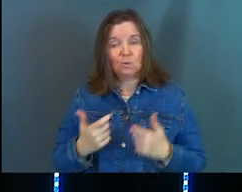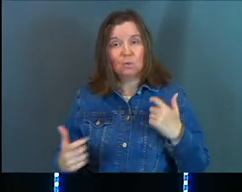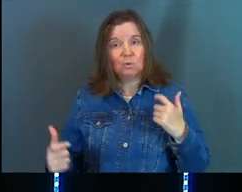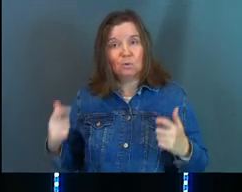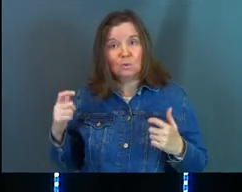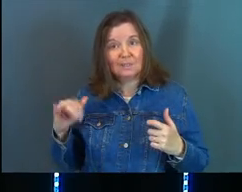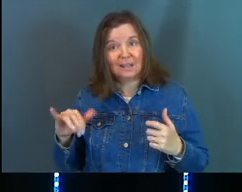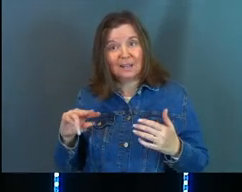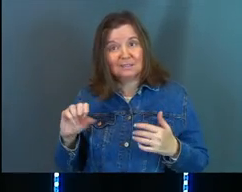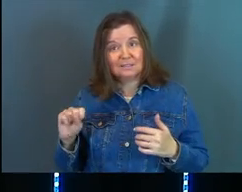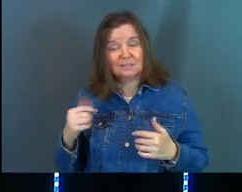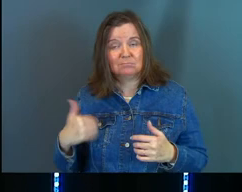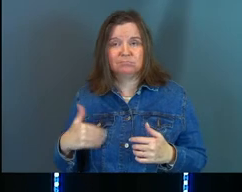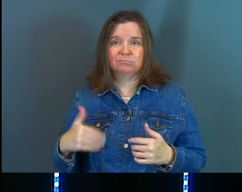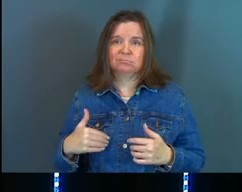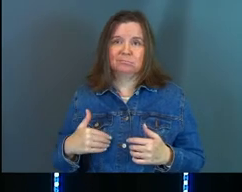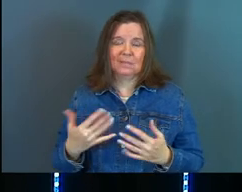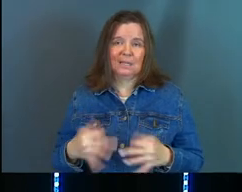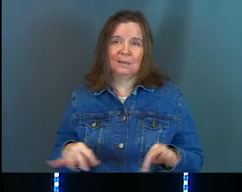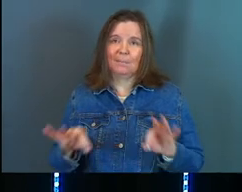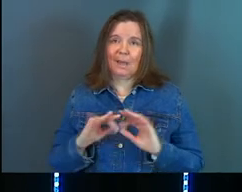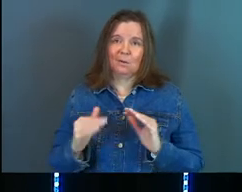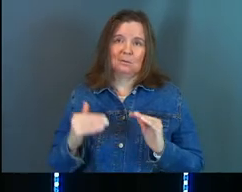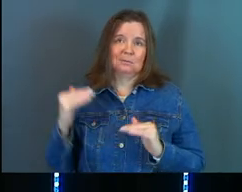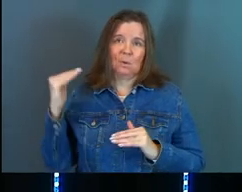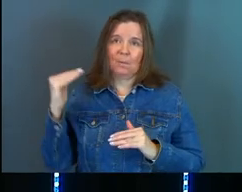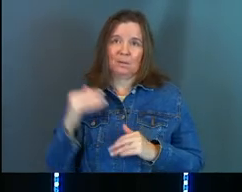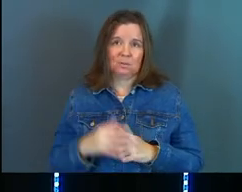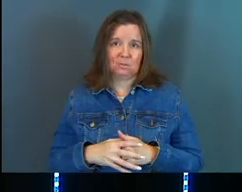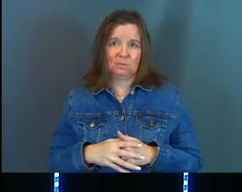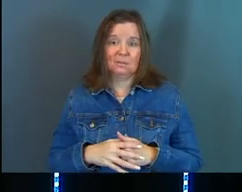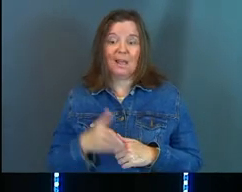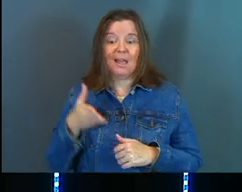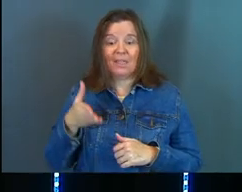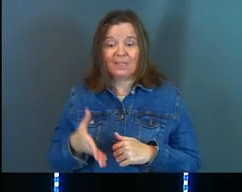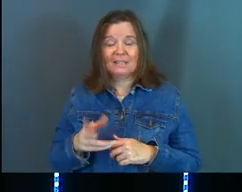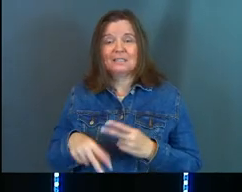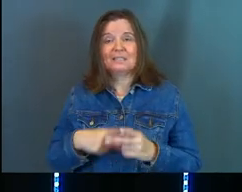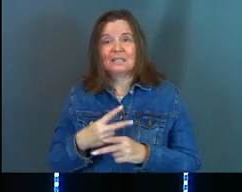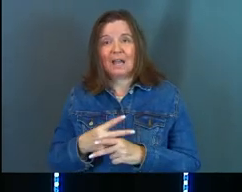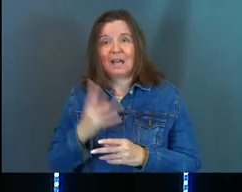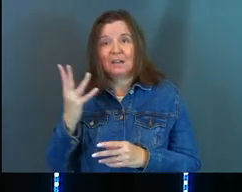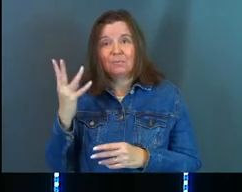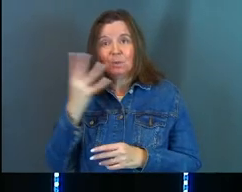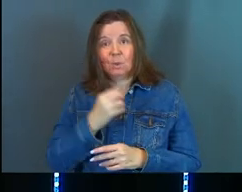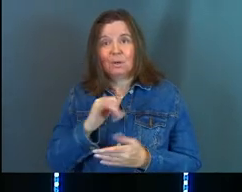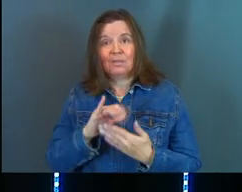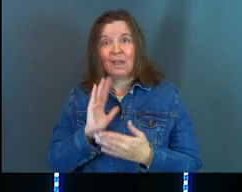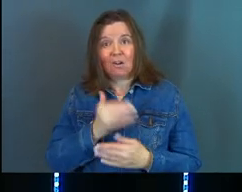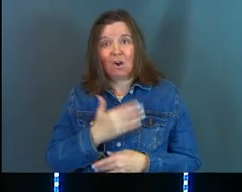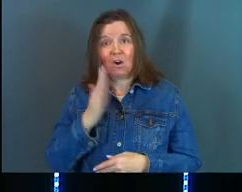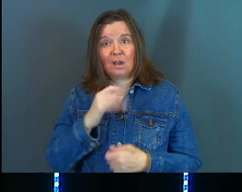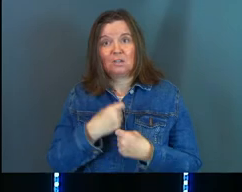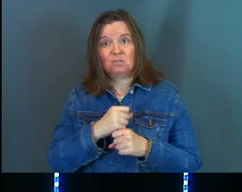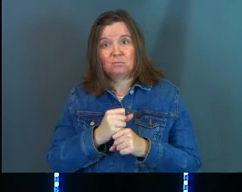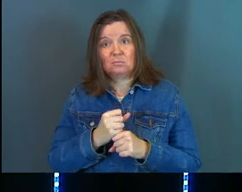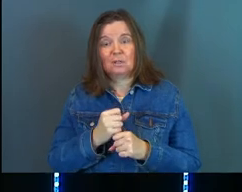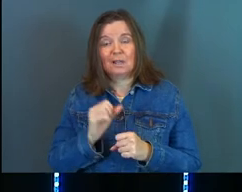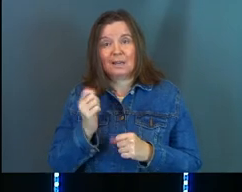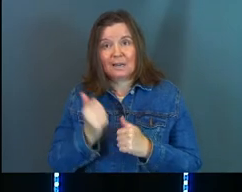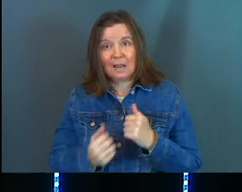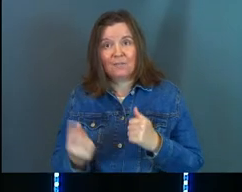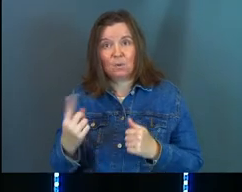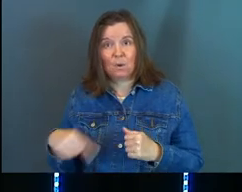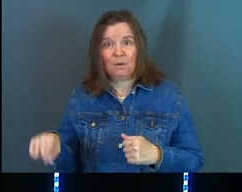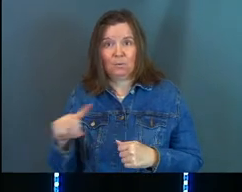is? It just matters so much. And this is the kind of beauty that our God is trying to create in